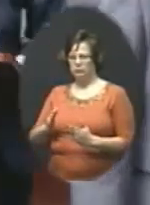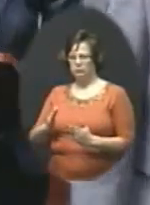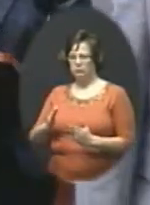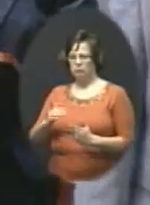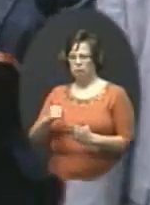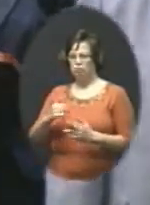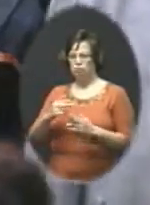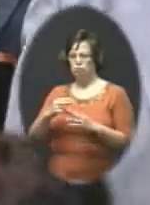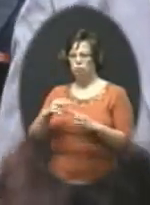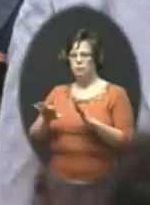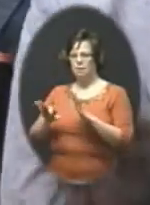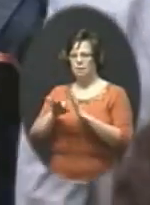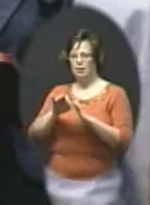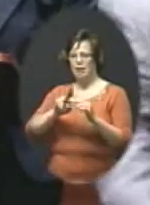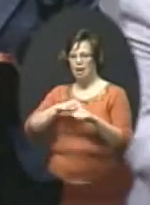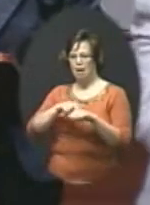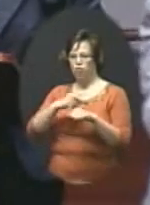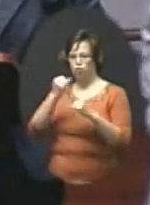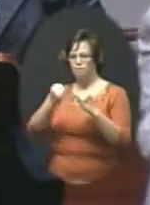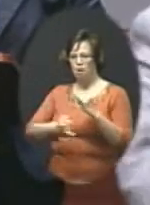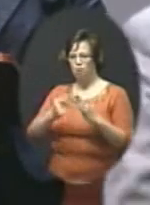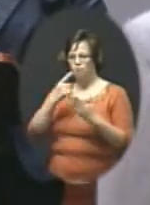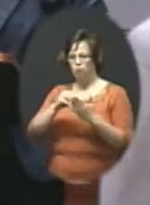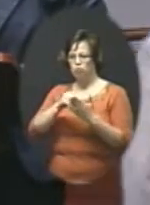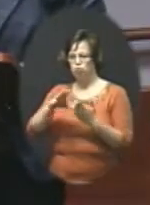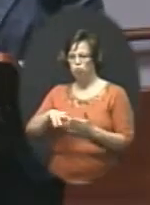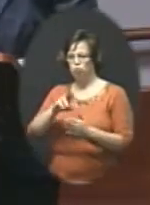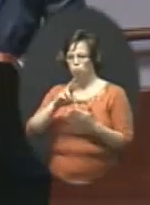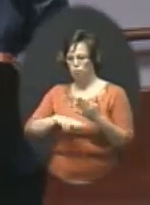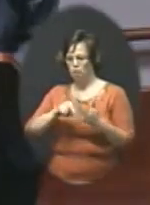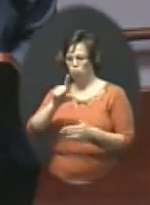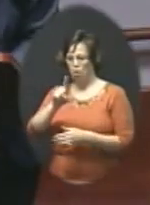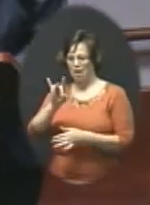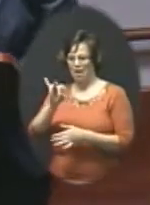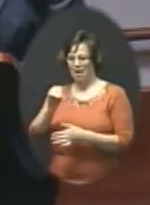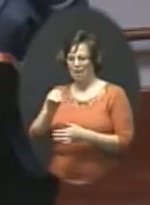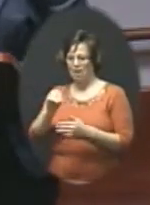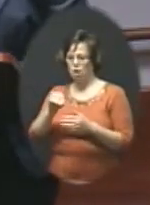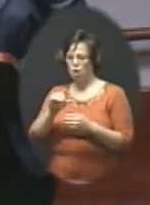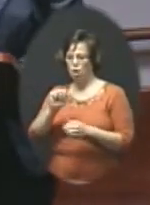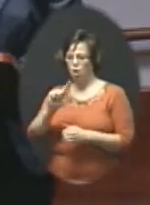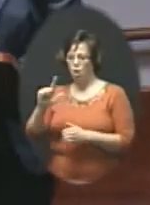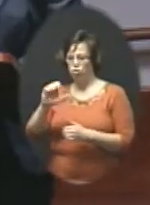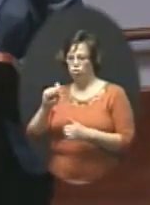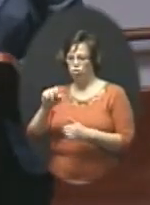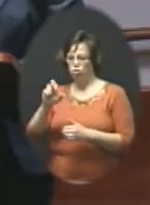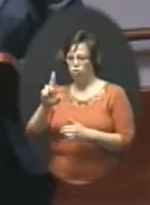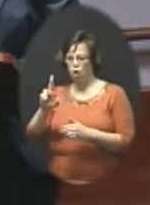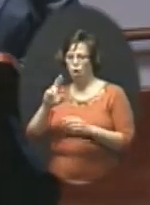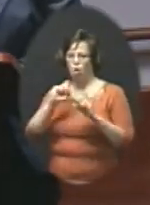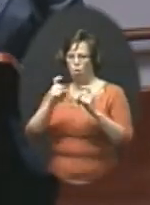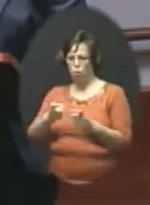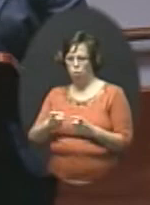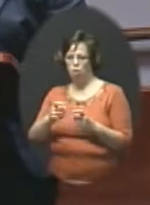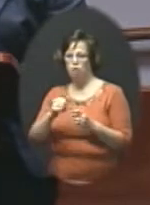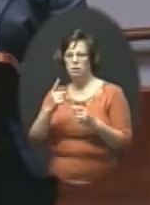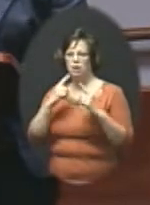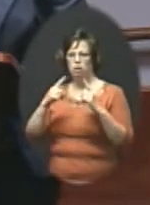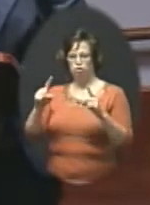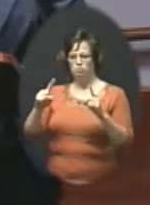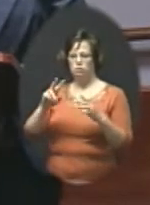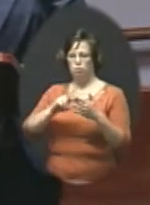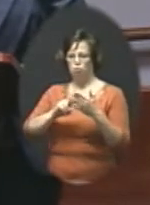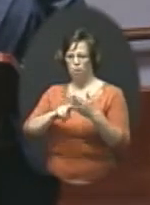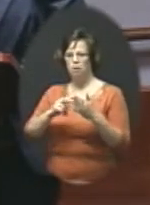She was named a national finalist for the Student Read 180 All-Star Award, the award recognizing the outstanding achievements of Read 180 students